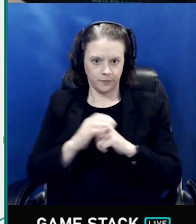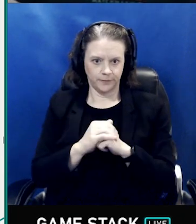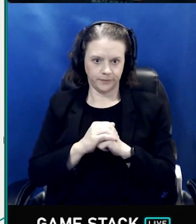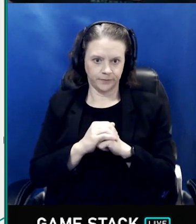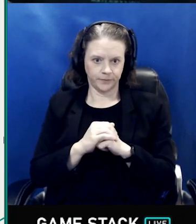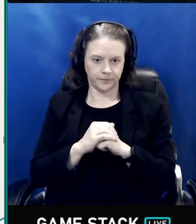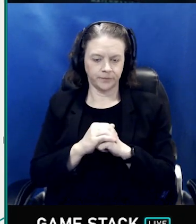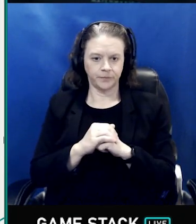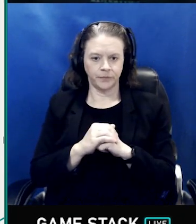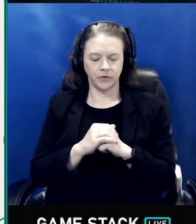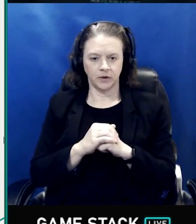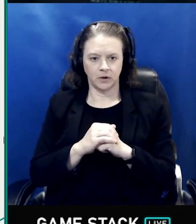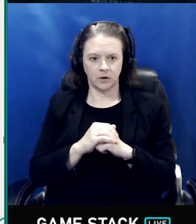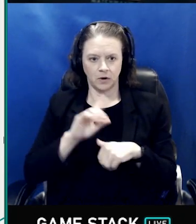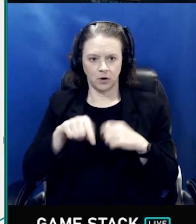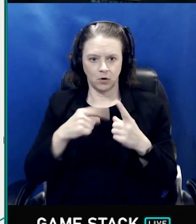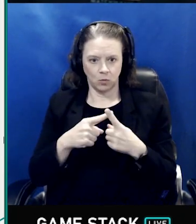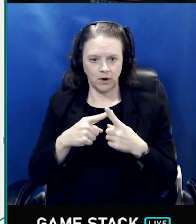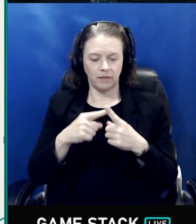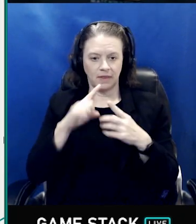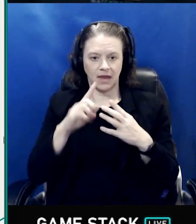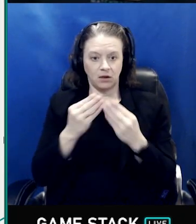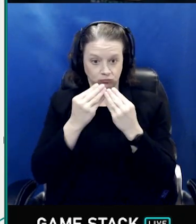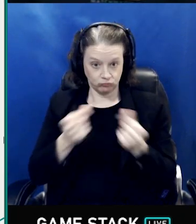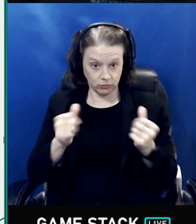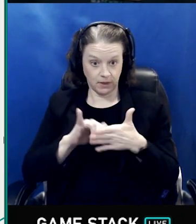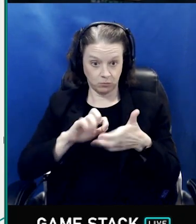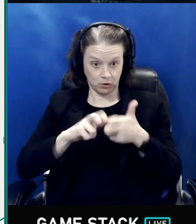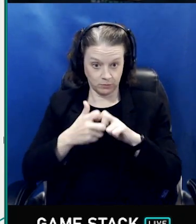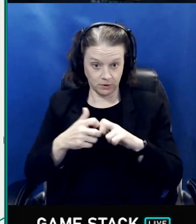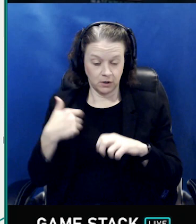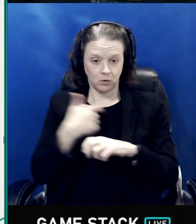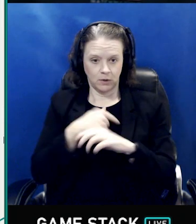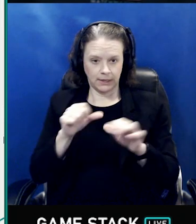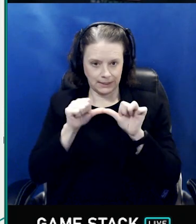Once we remove that gap, we also keep building